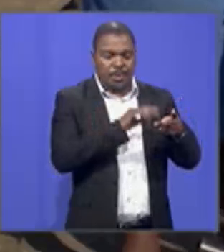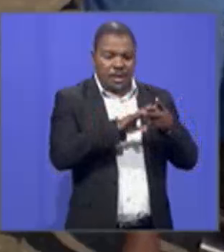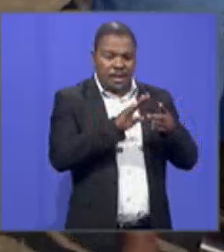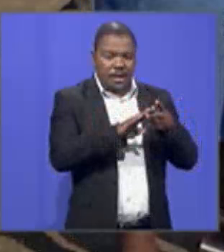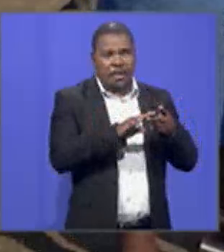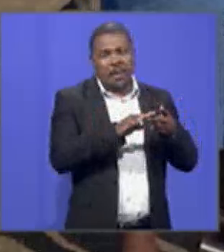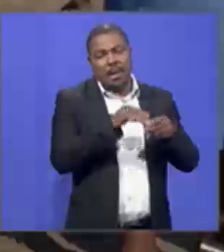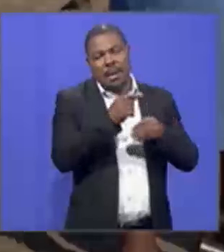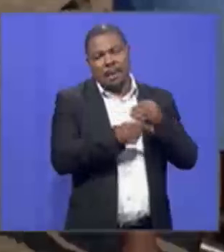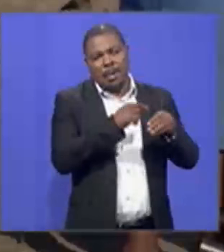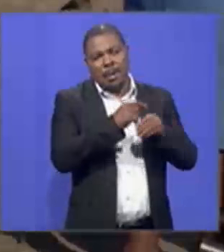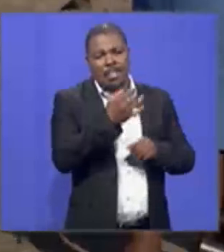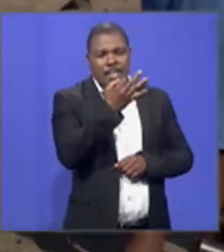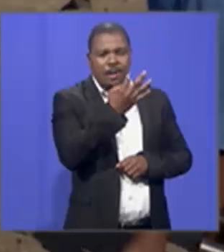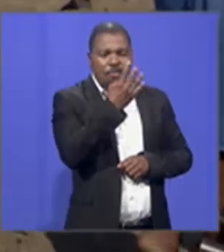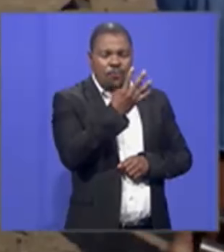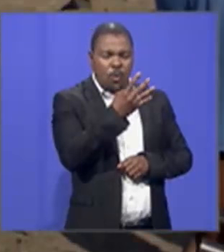ya go lekana